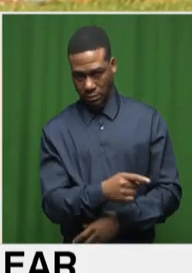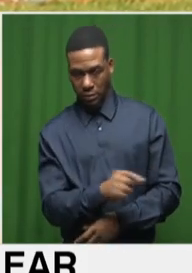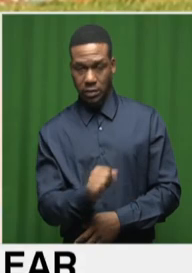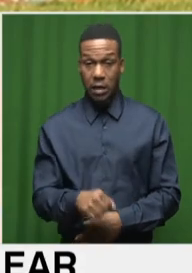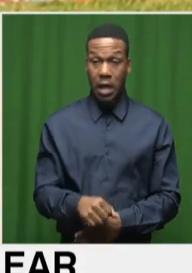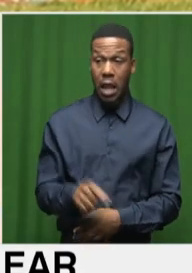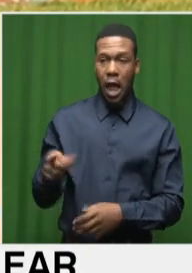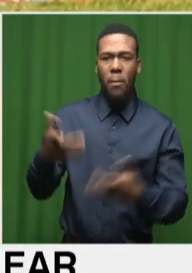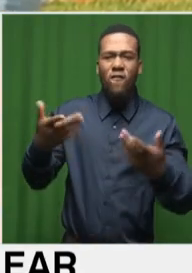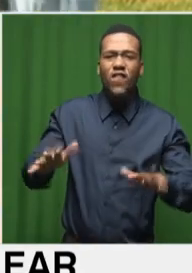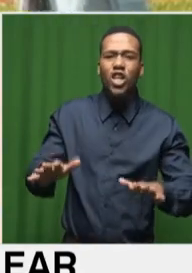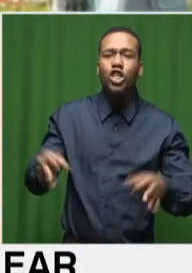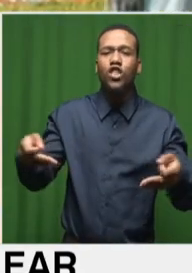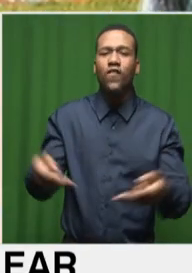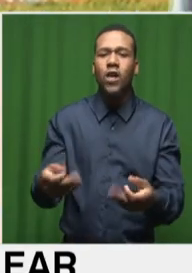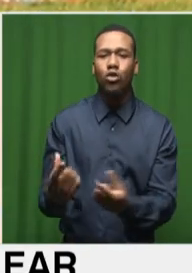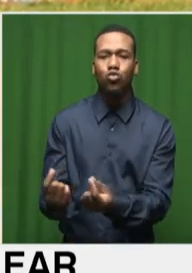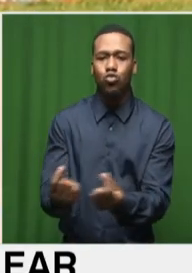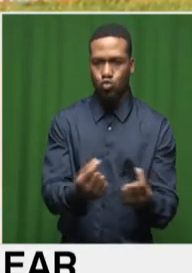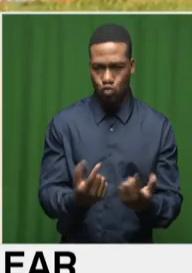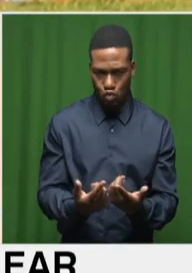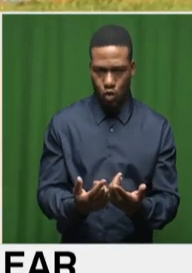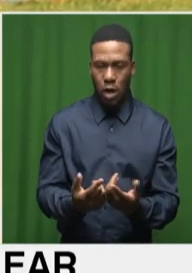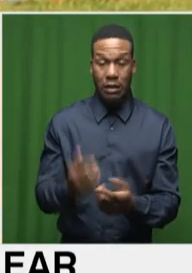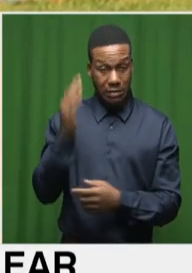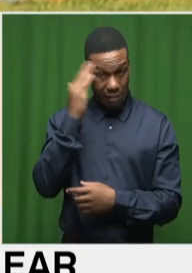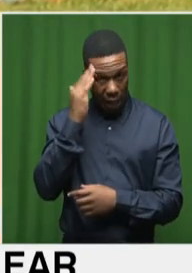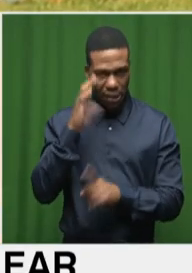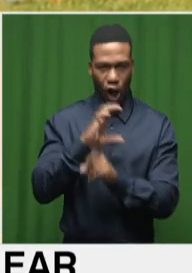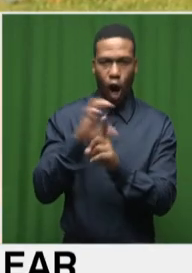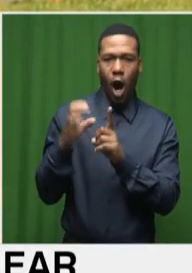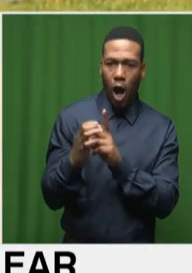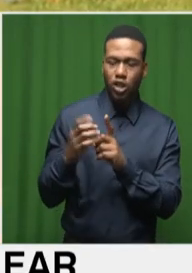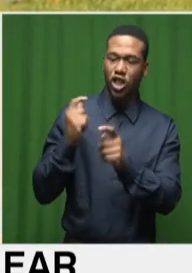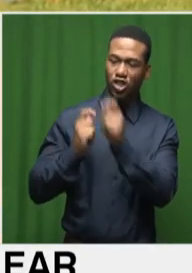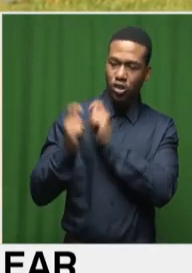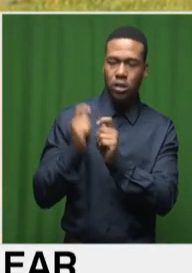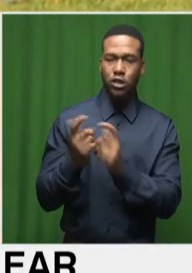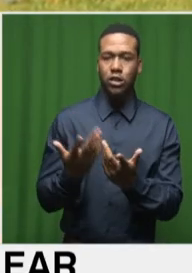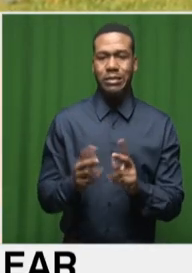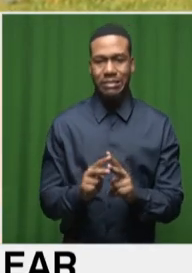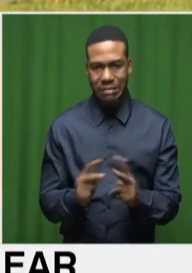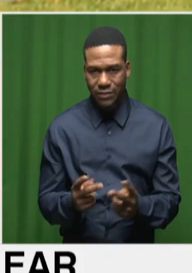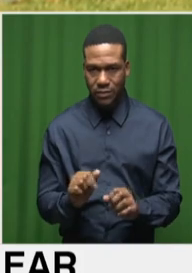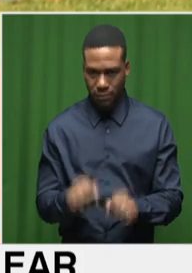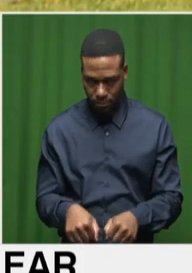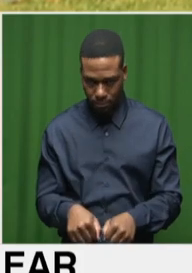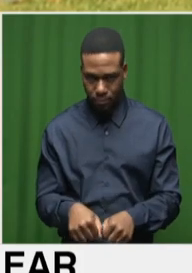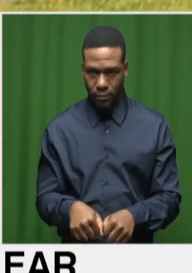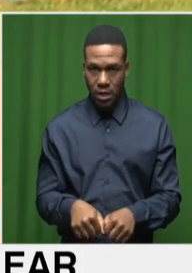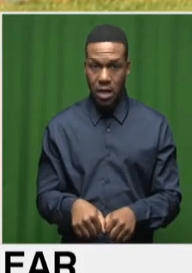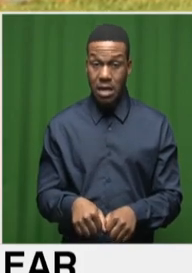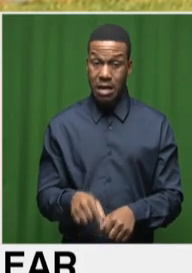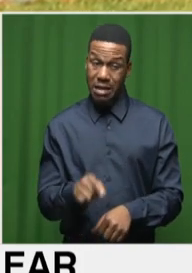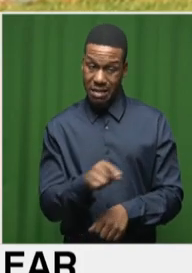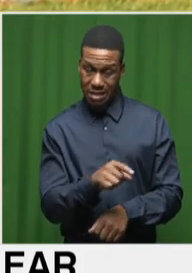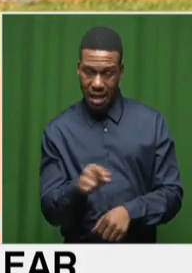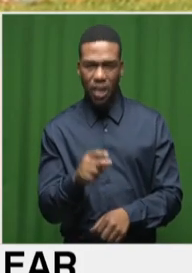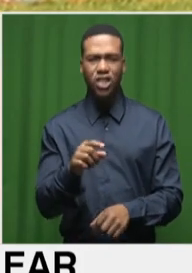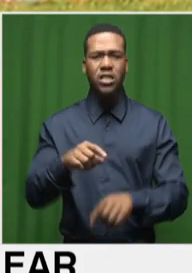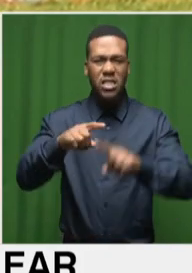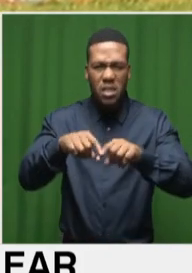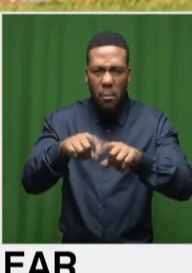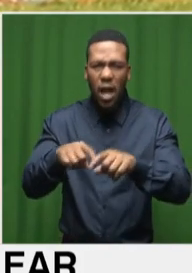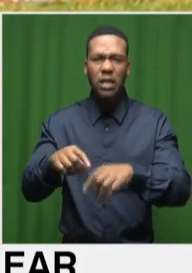it's custom in some cultures from around here that they bury, as depending also on the age of the person. Some